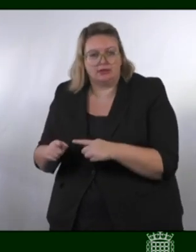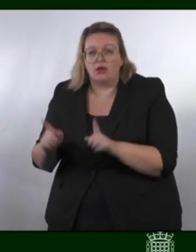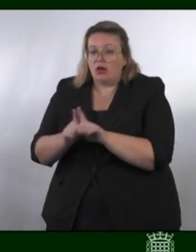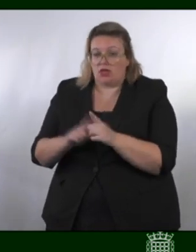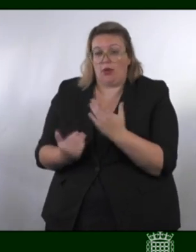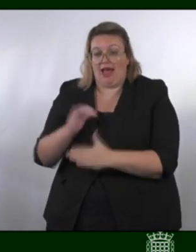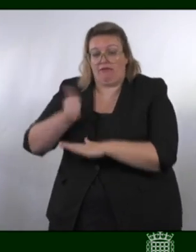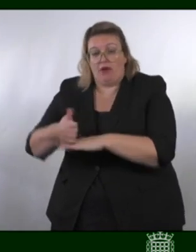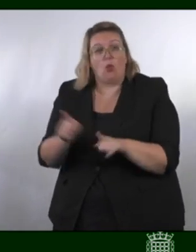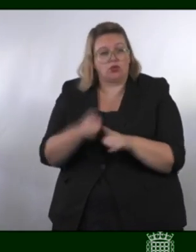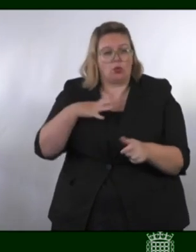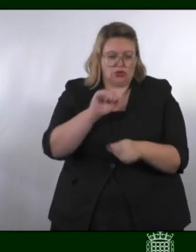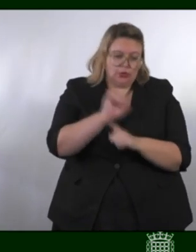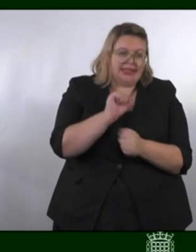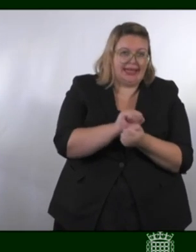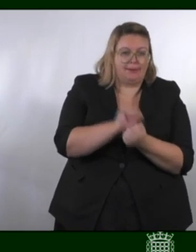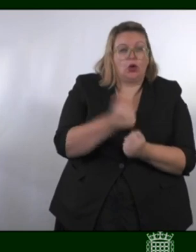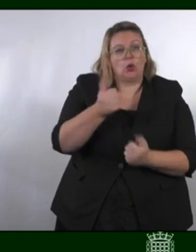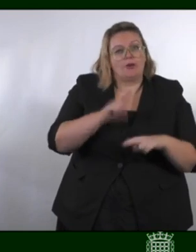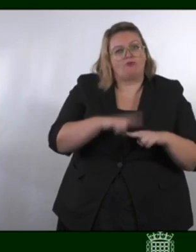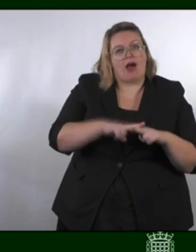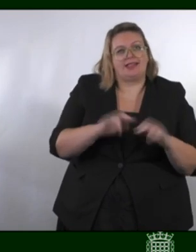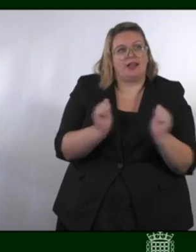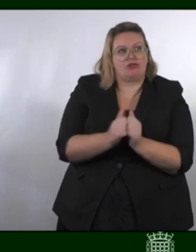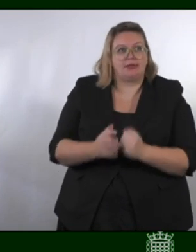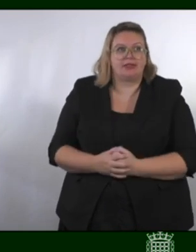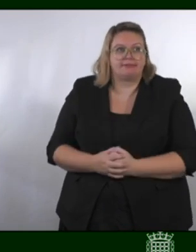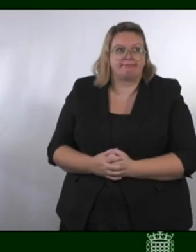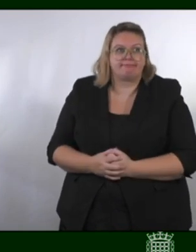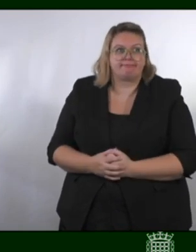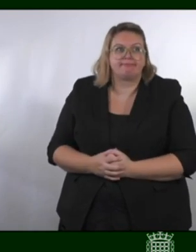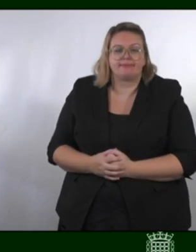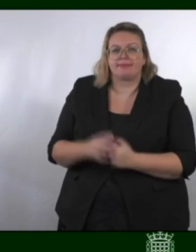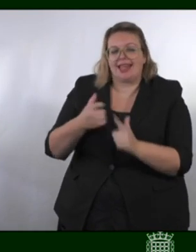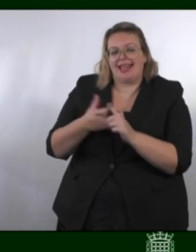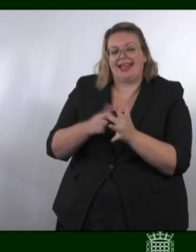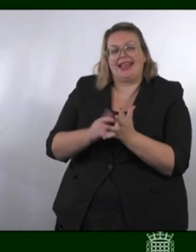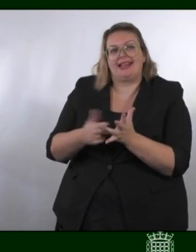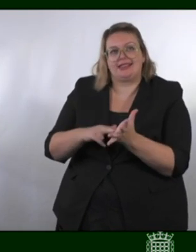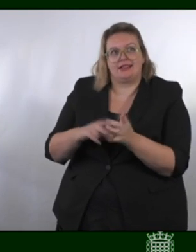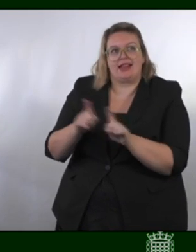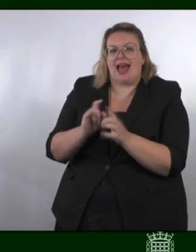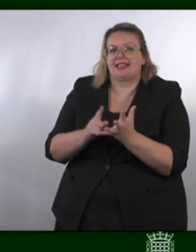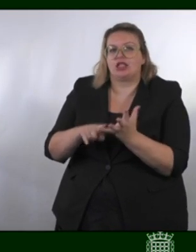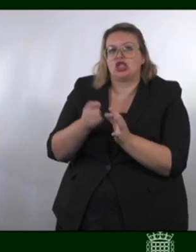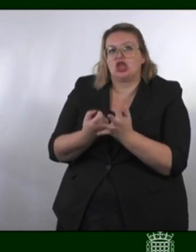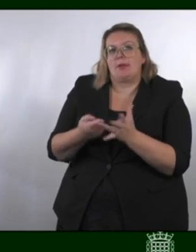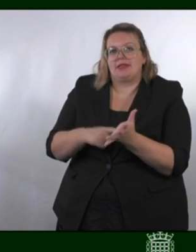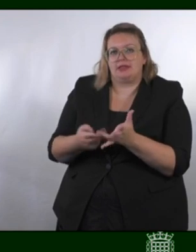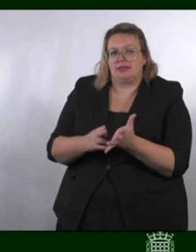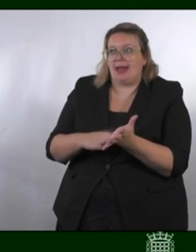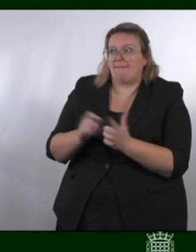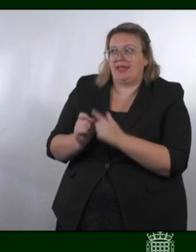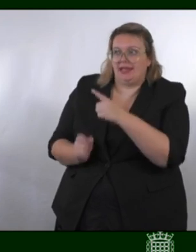the Good Friday Agreement. Ed Davey. Mr. Speaker, Mikey is severely disabled. He